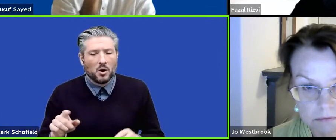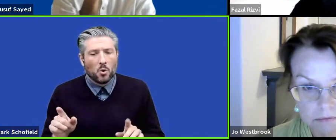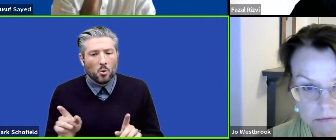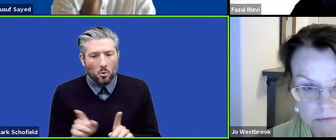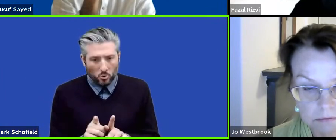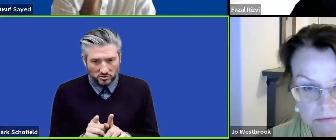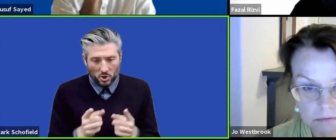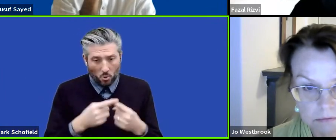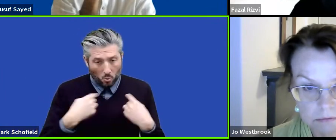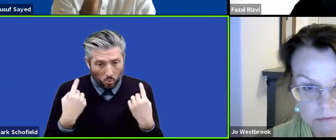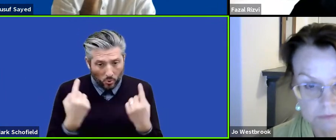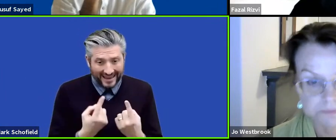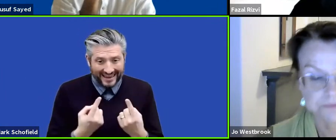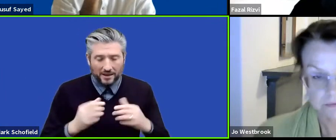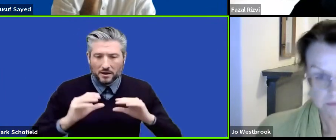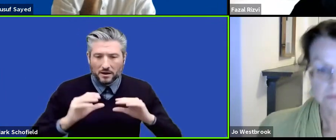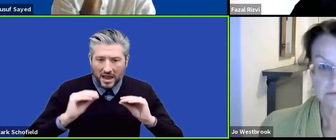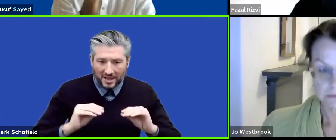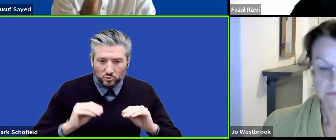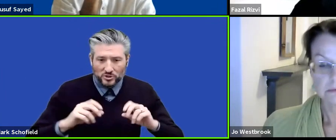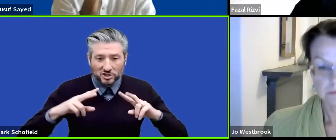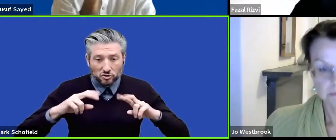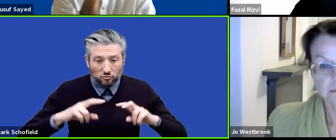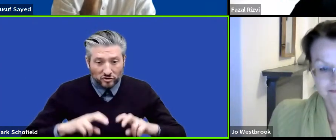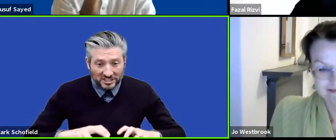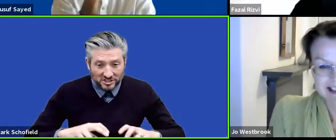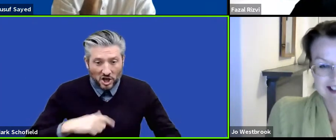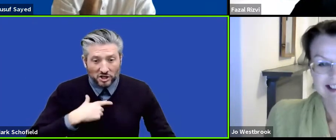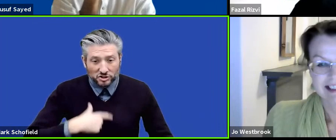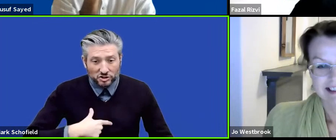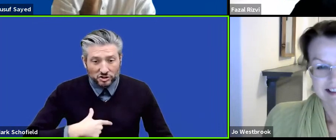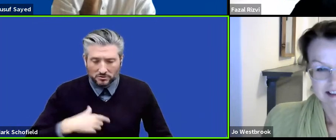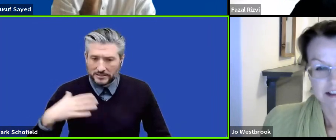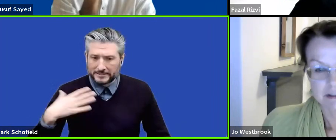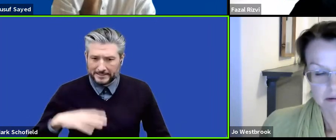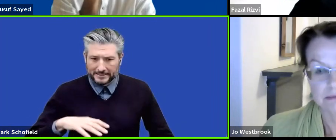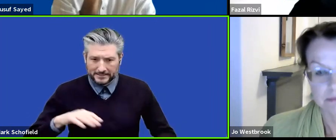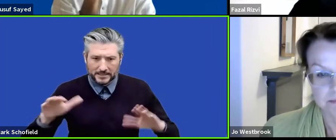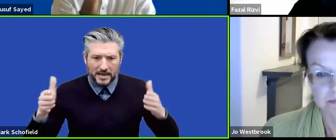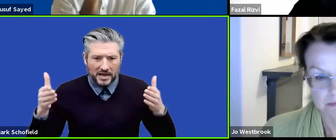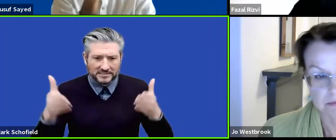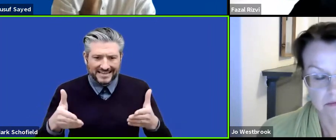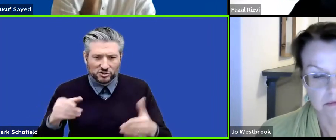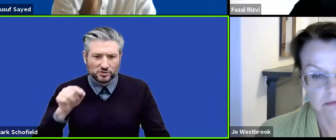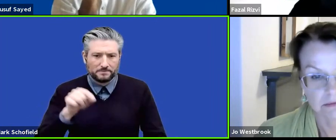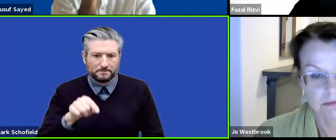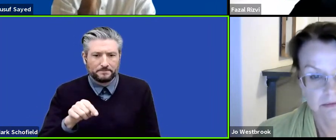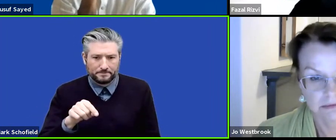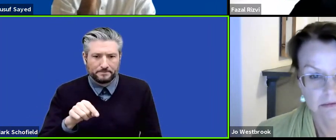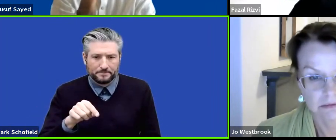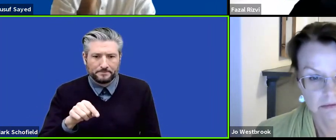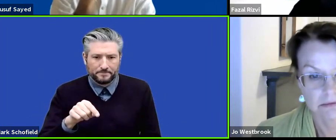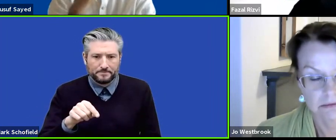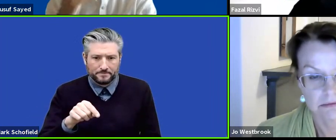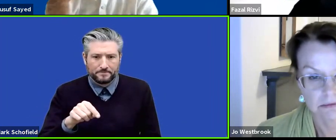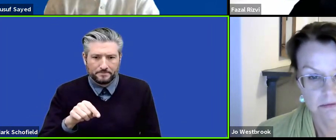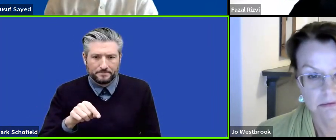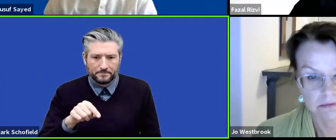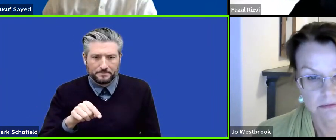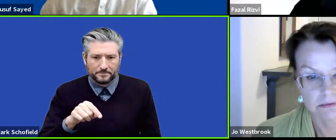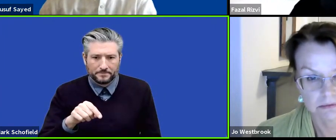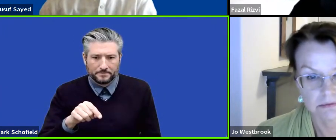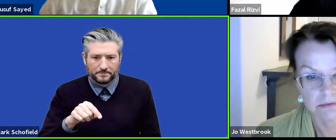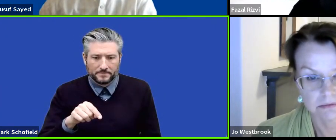as educational researchers will have to pay much more attention and become much more of a